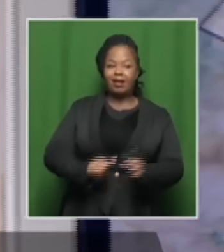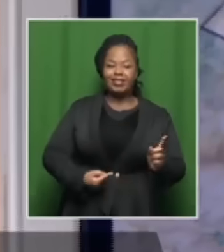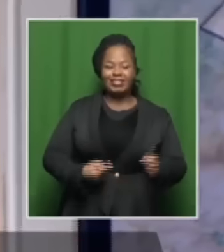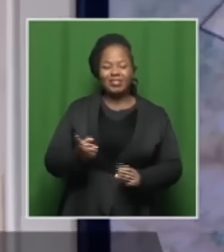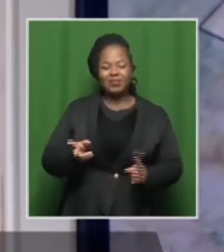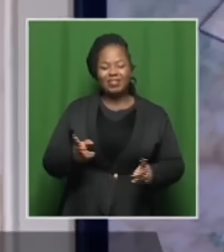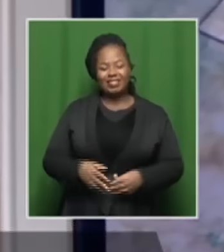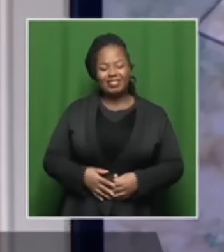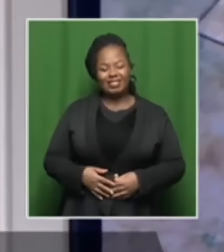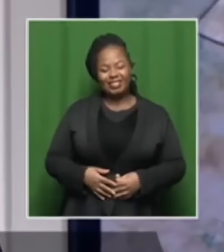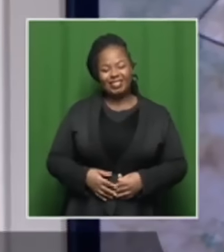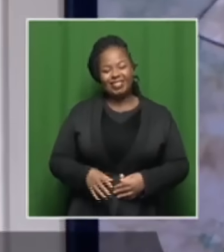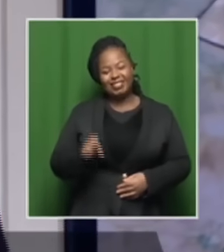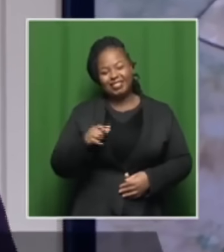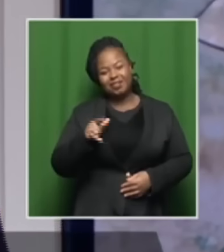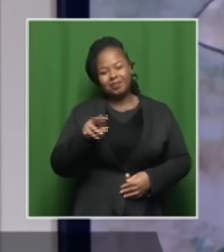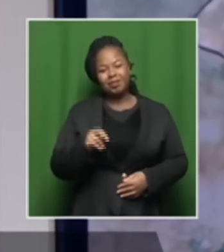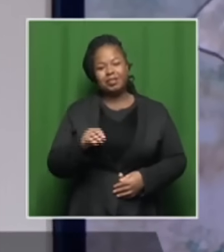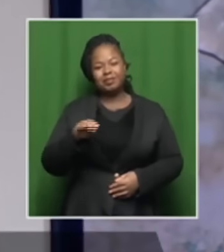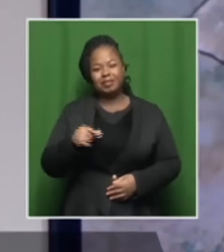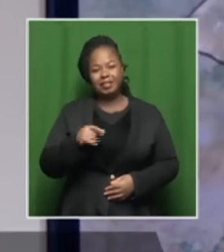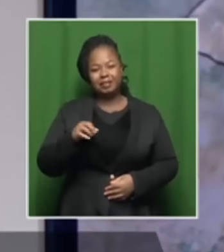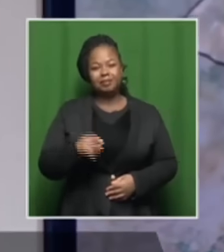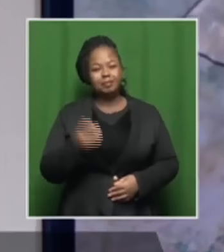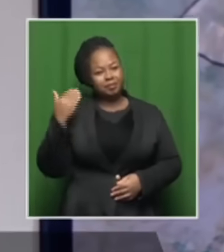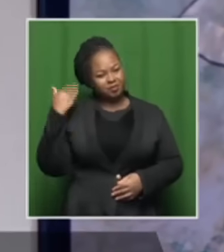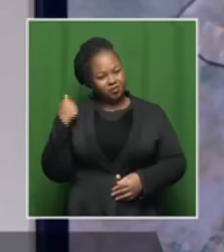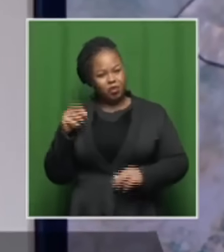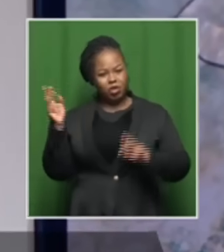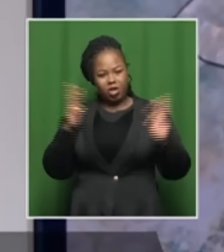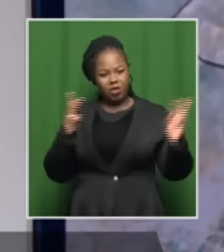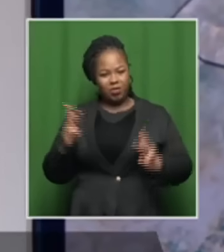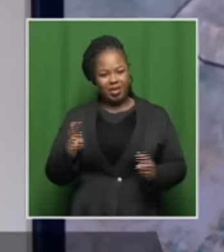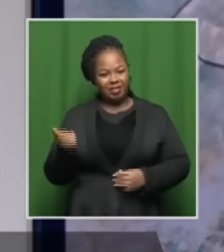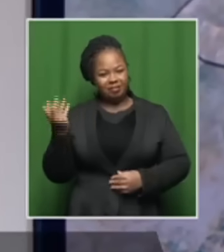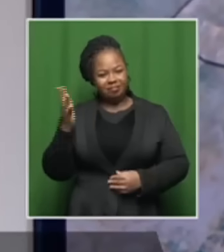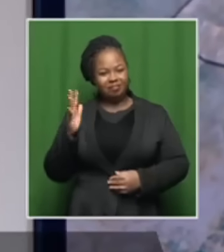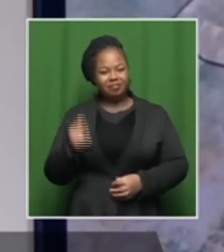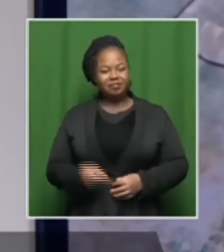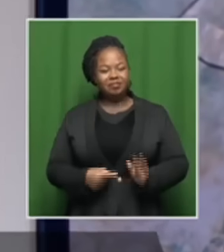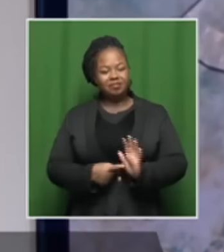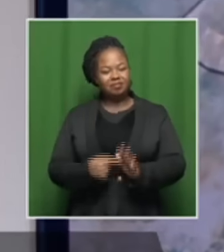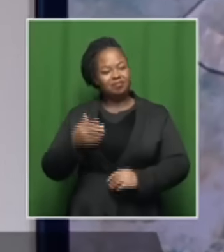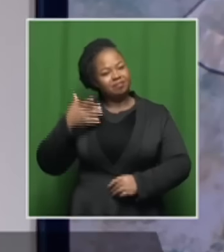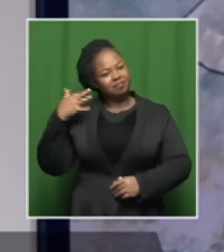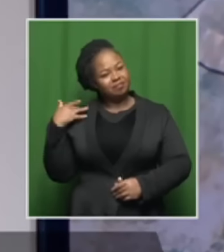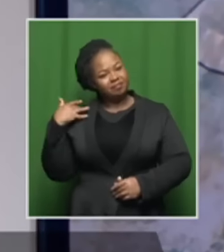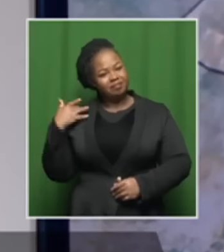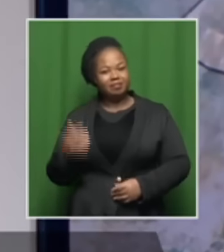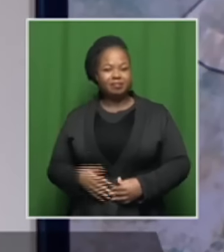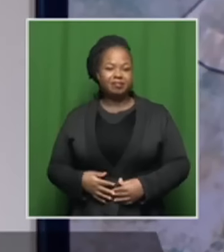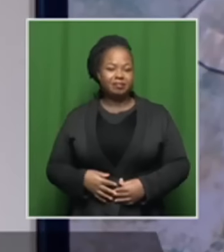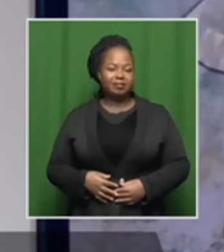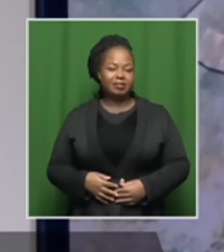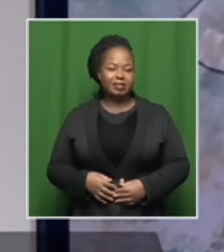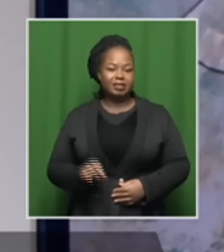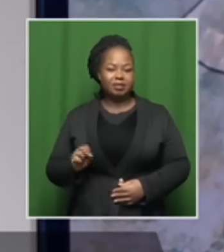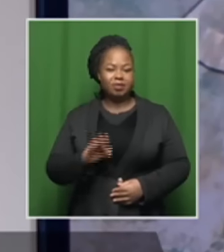Exactly. That was Simon Gear, former SABC meteorologist, sharing stories and insights from a very defining chapter in